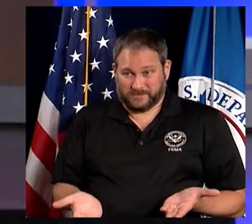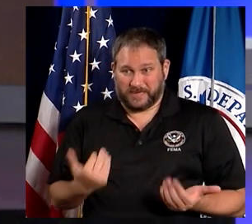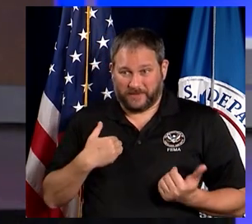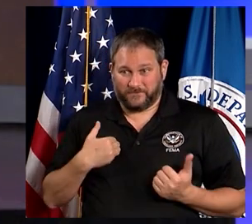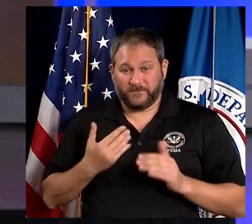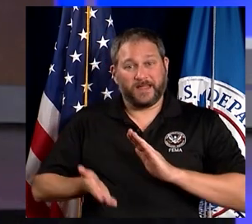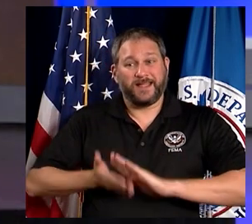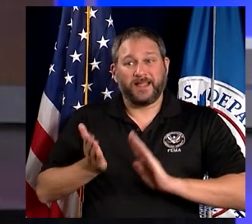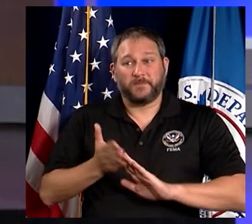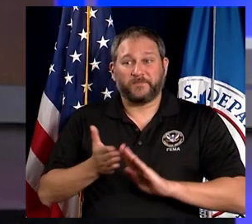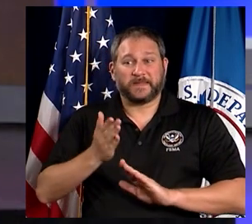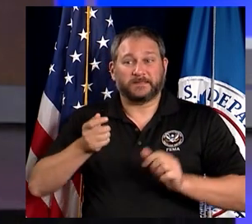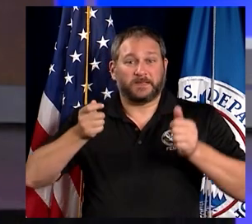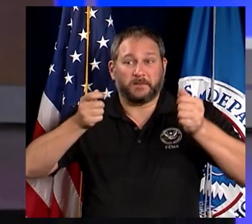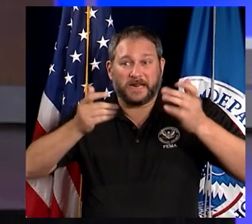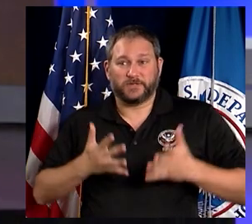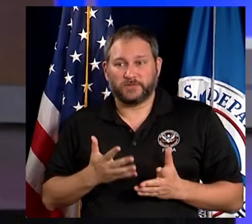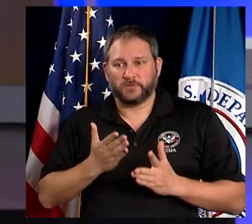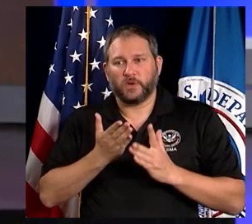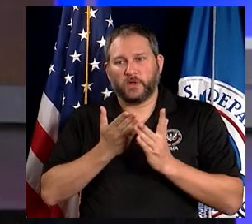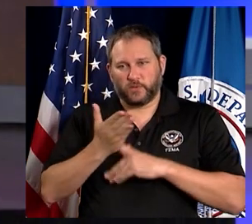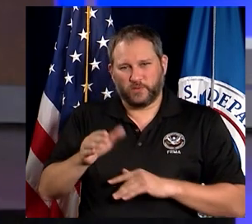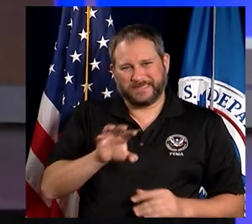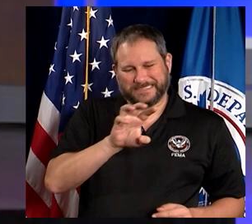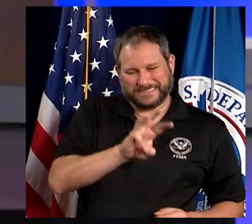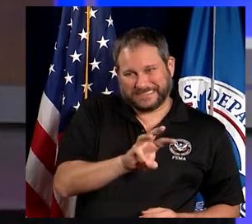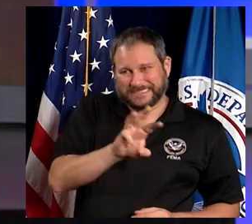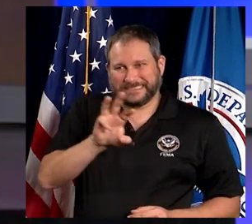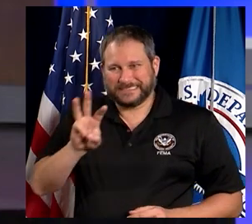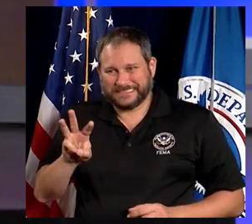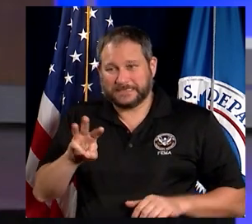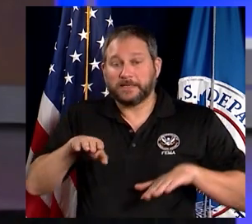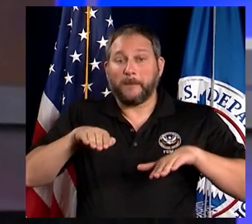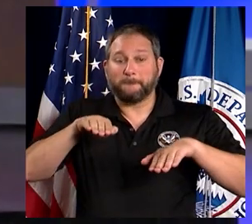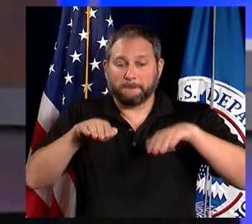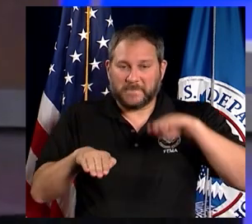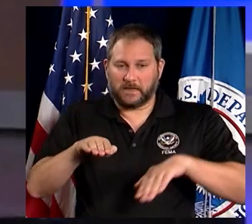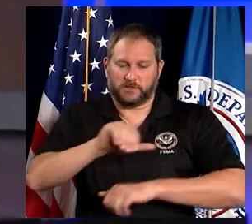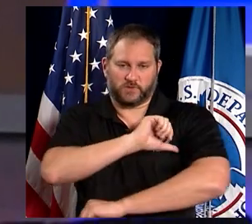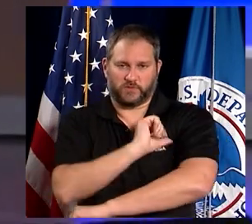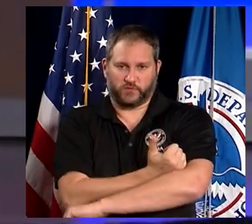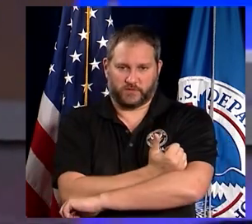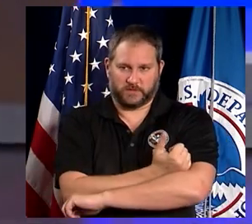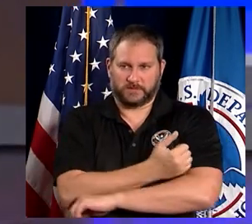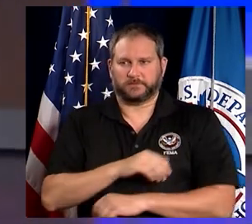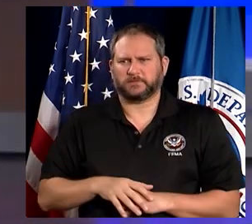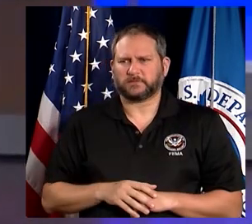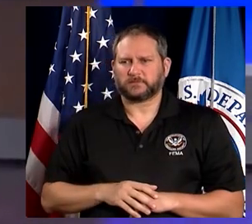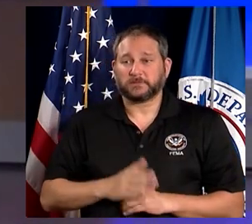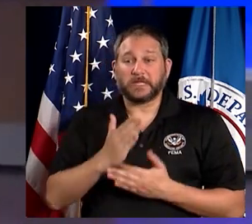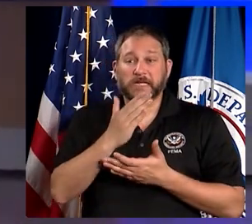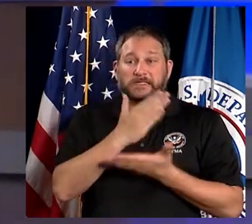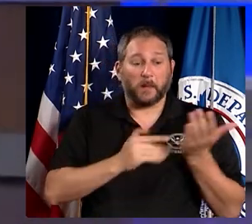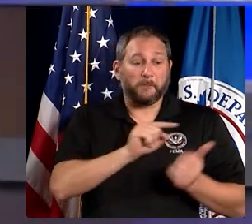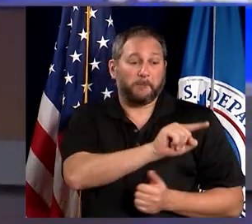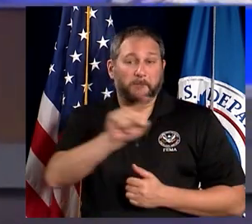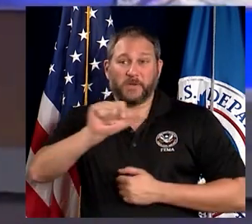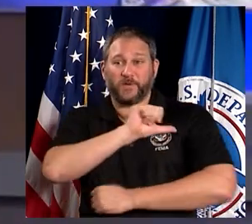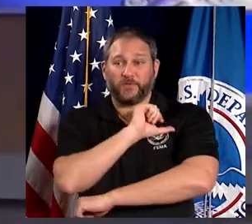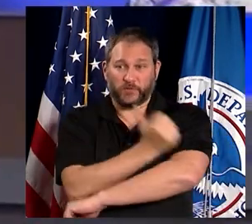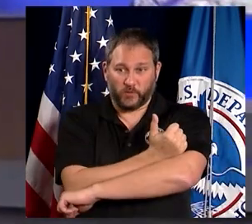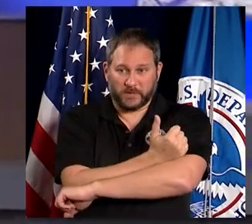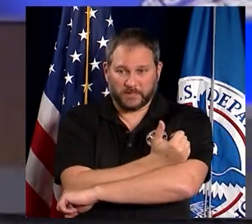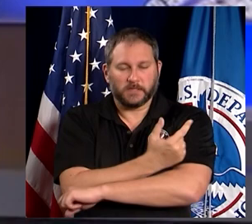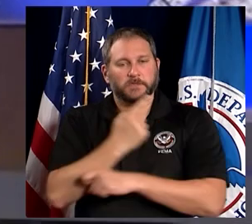is managed through 66 balancing authorities. Some of these authorities are utilities,